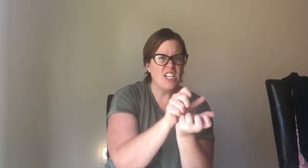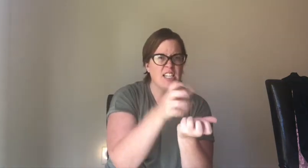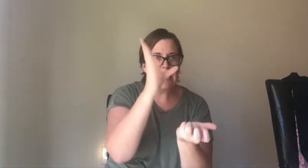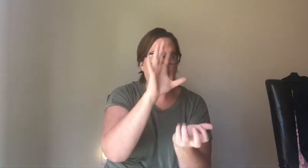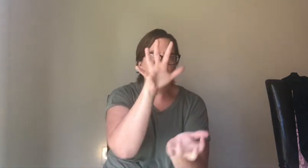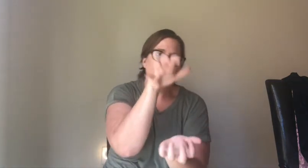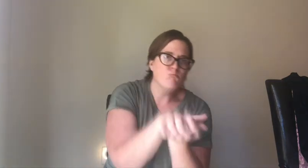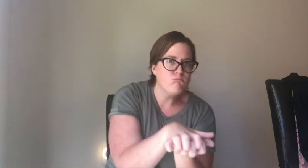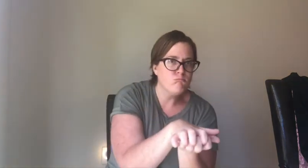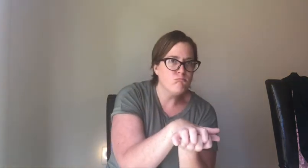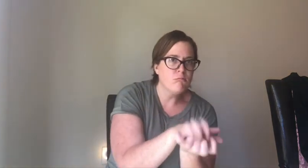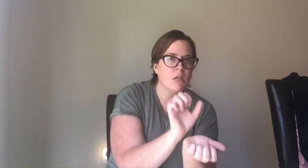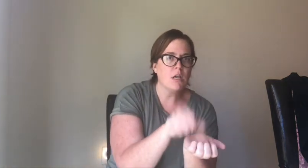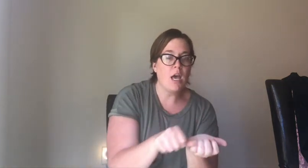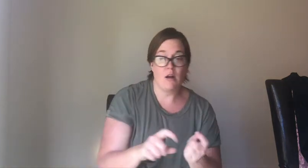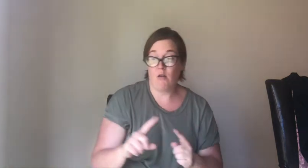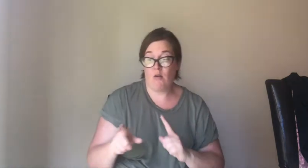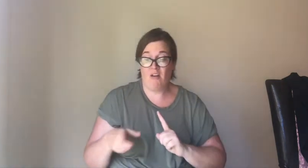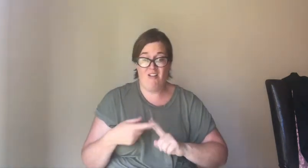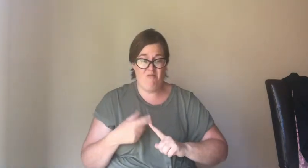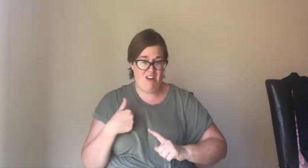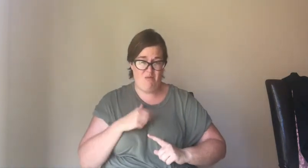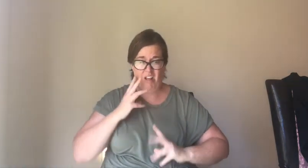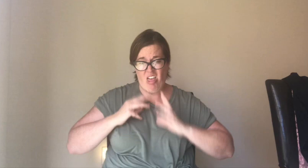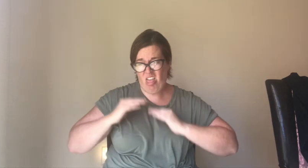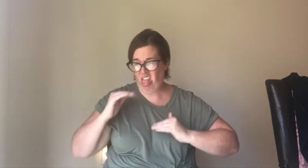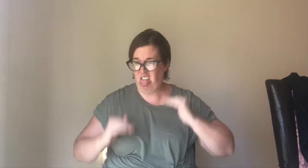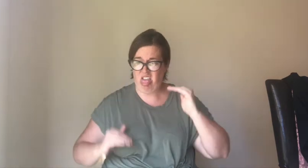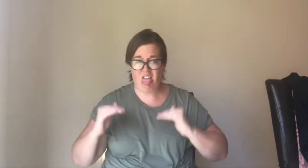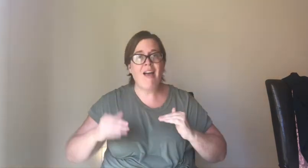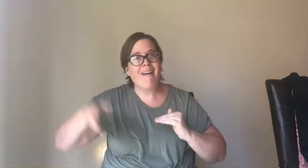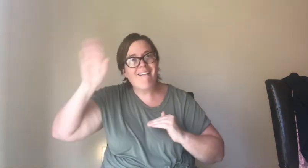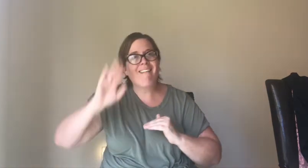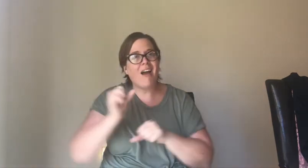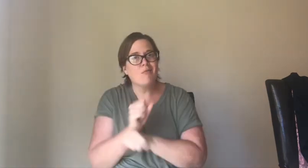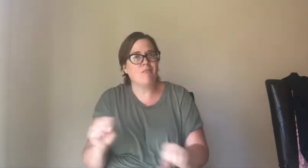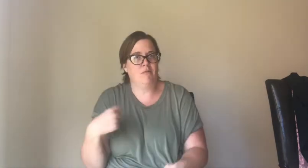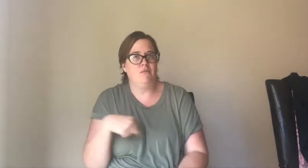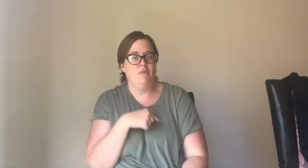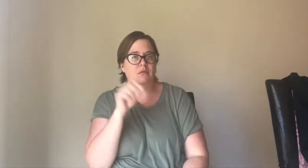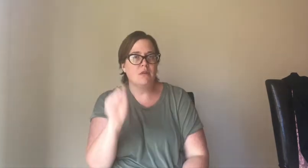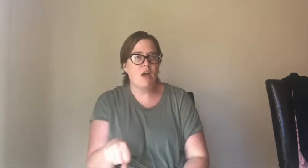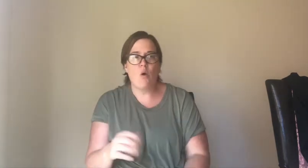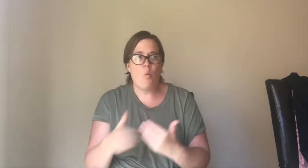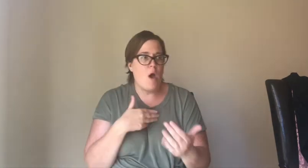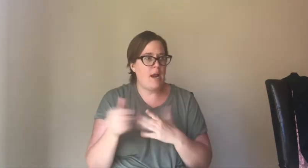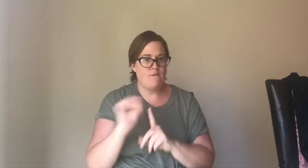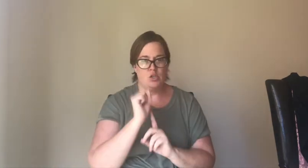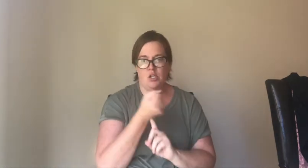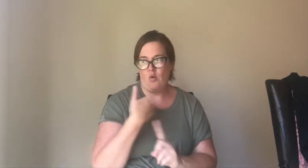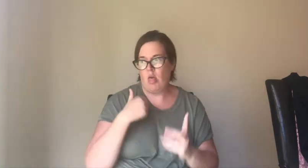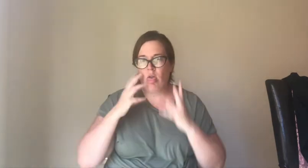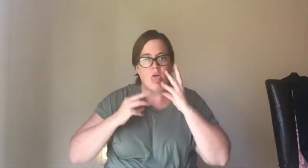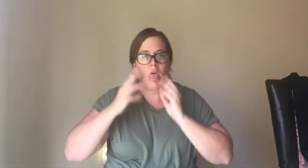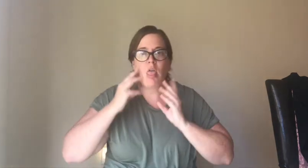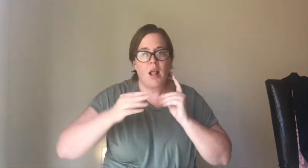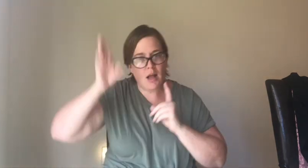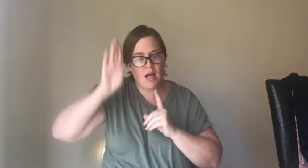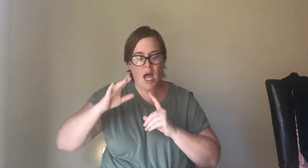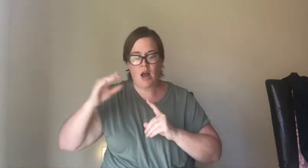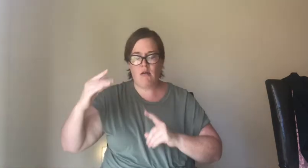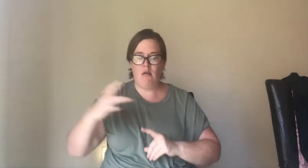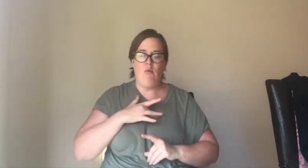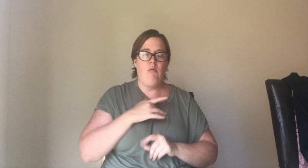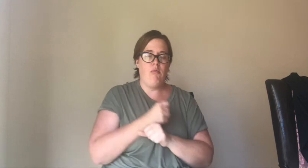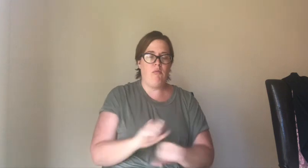to fit in. He called you to stand out. And what he called us to say in our weirdness and in our